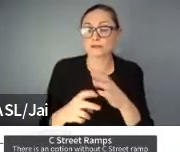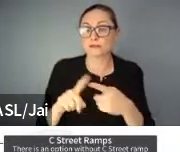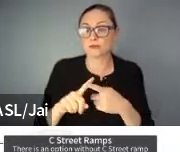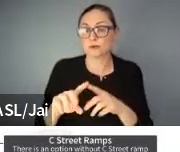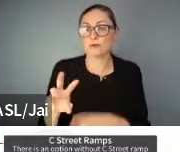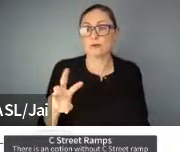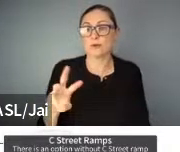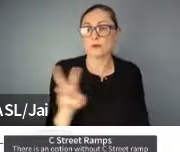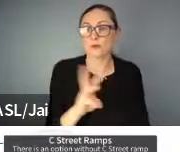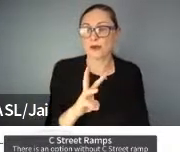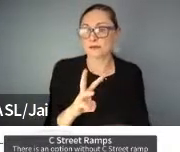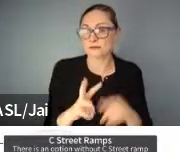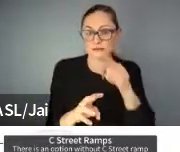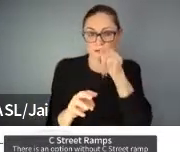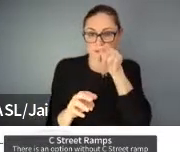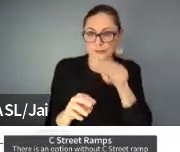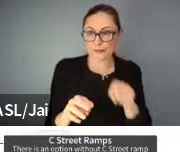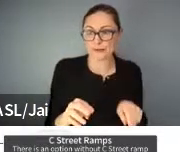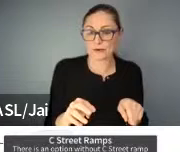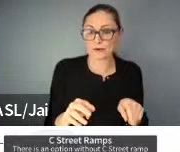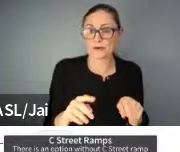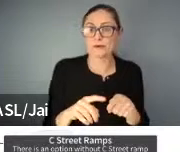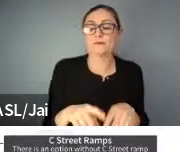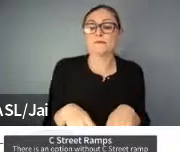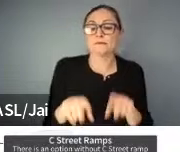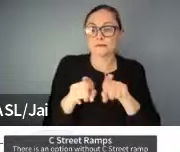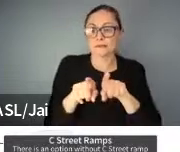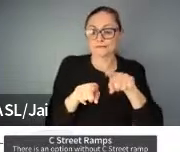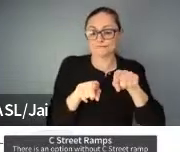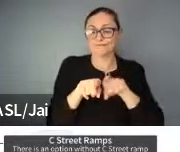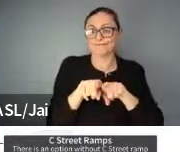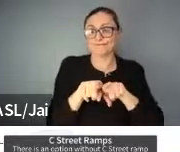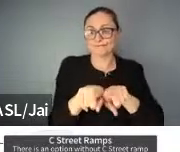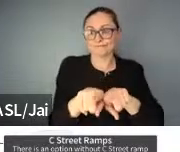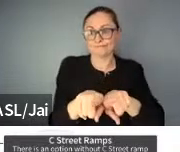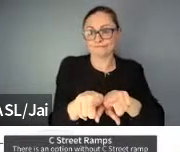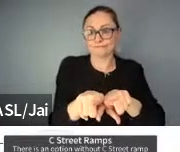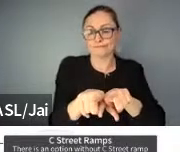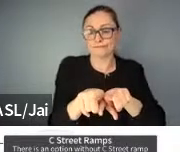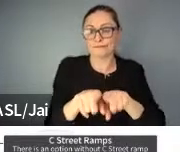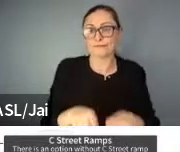just immediately downstream of the existing bridges. On